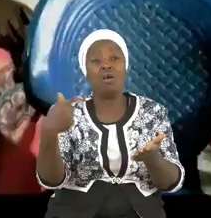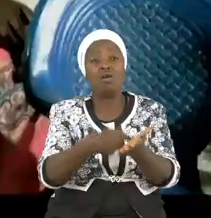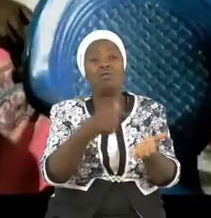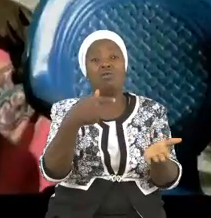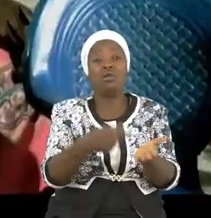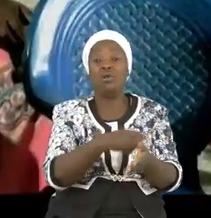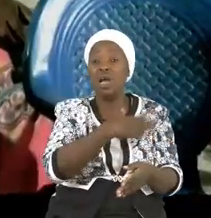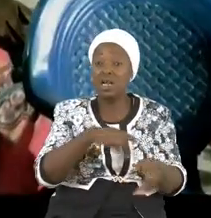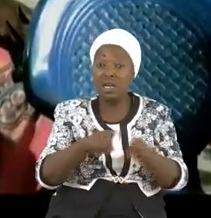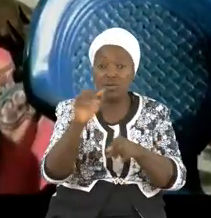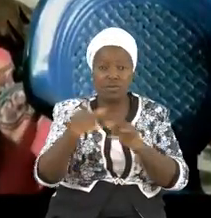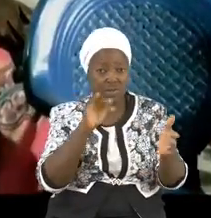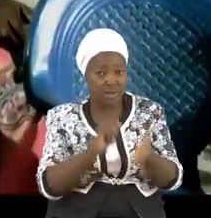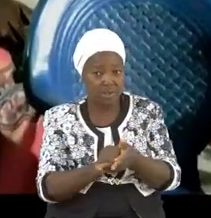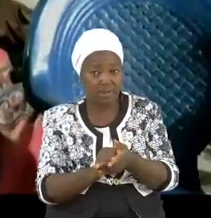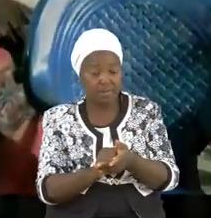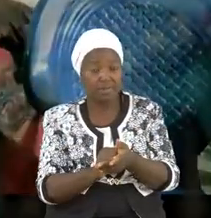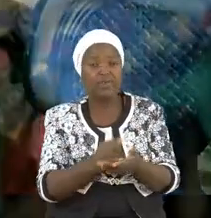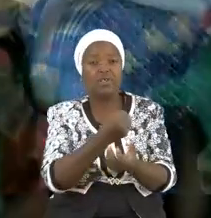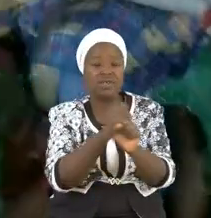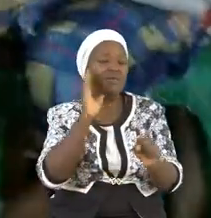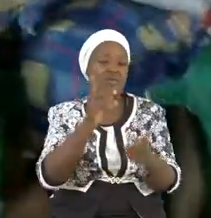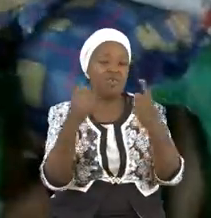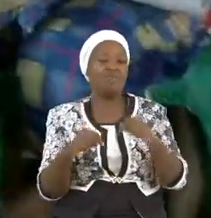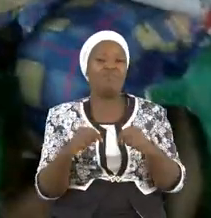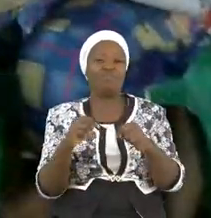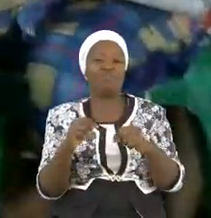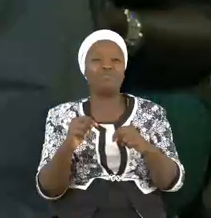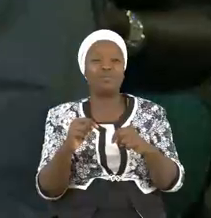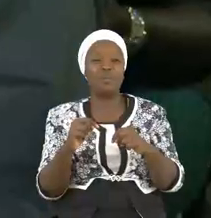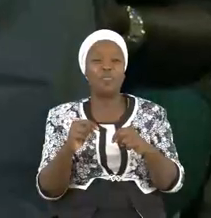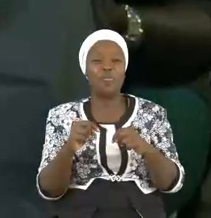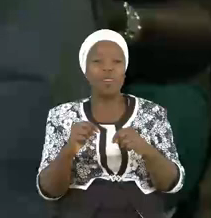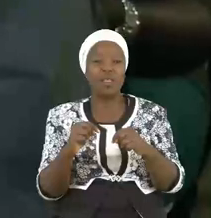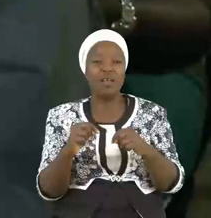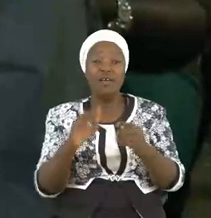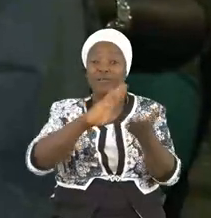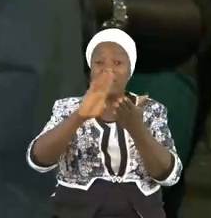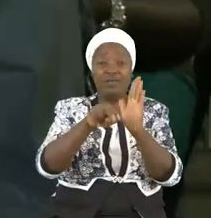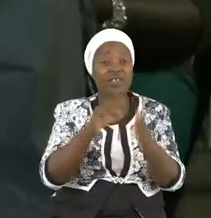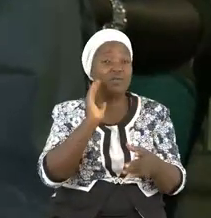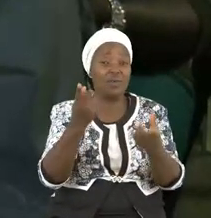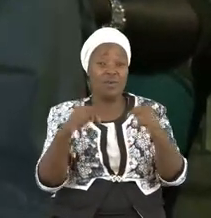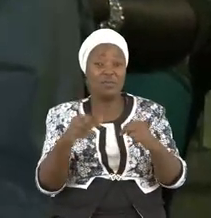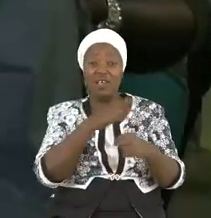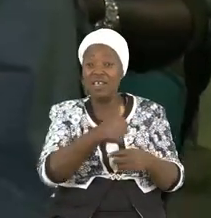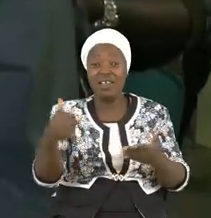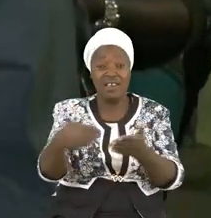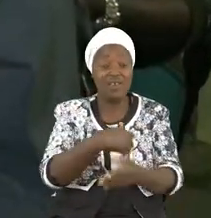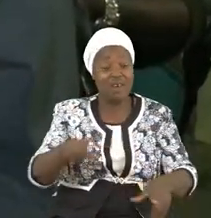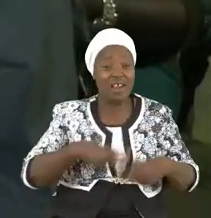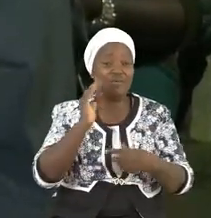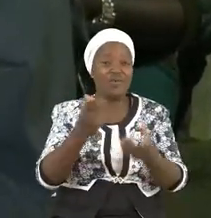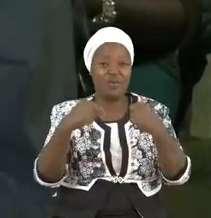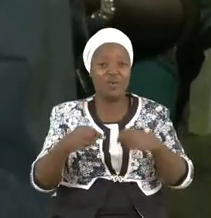that, salvation will come. Redemption will come. A new life will come. Eternal